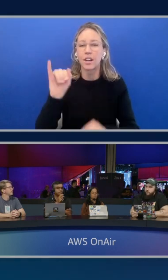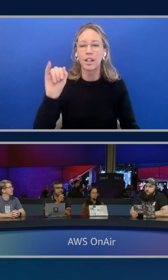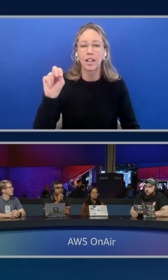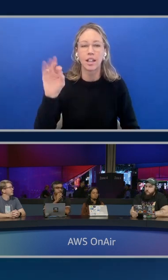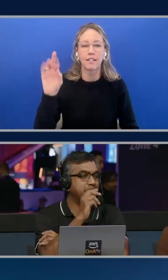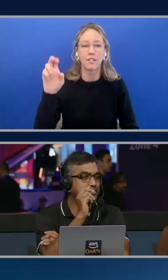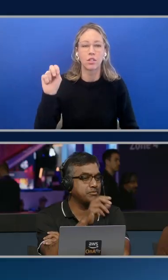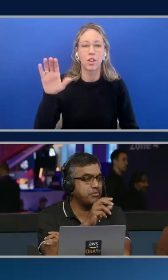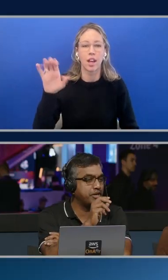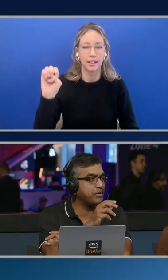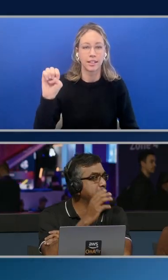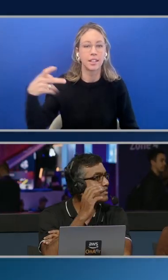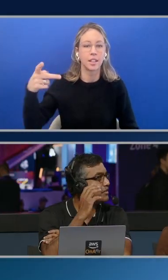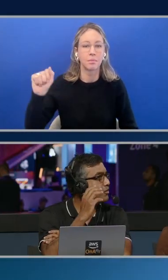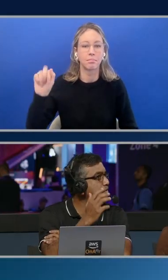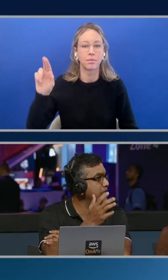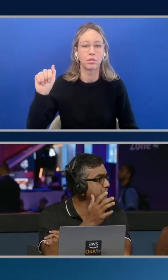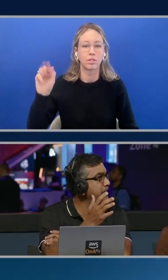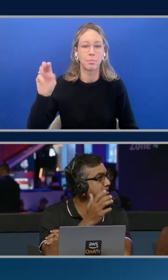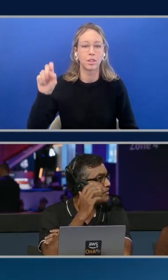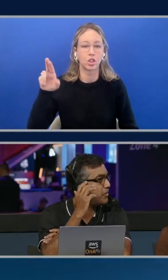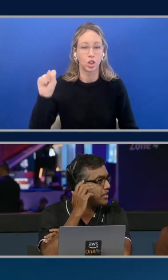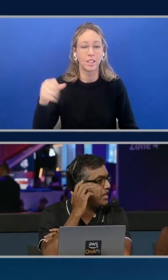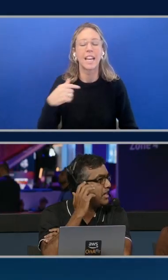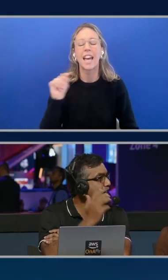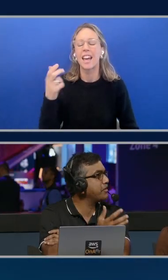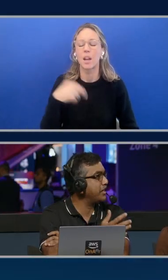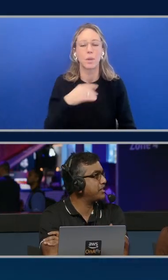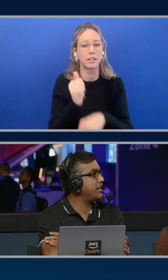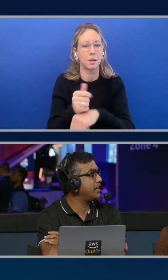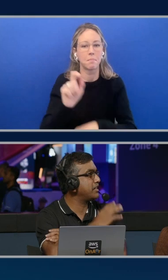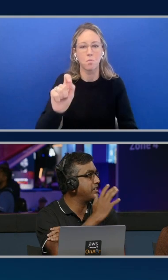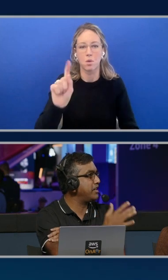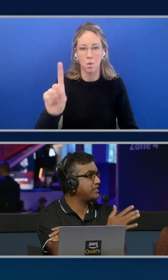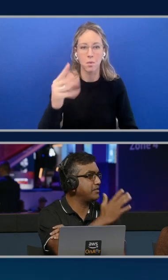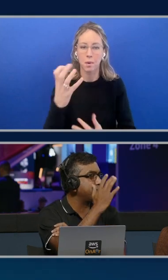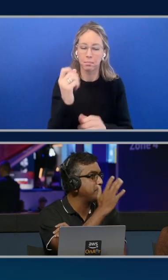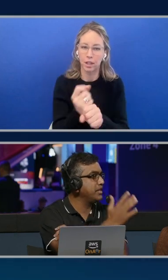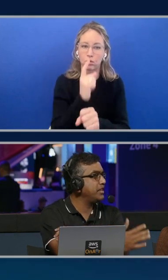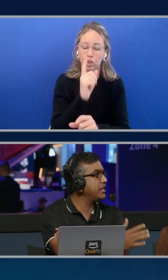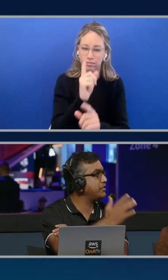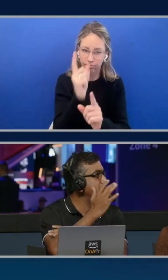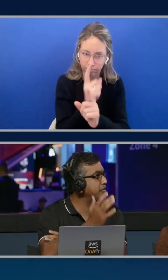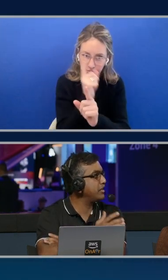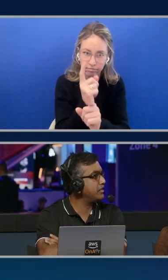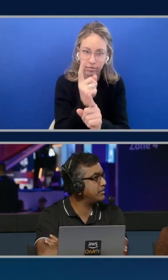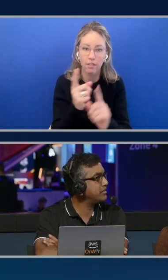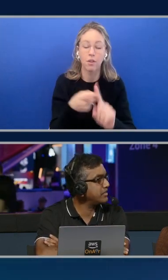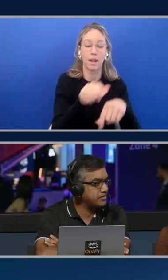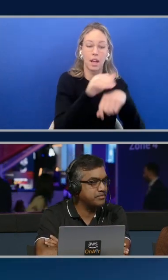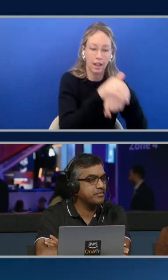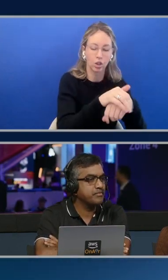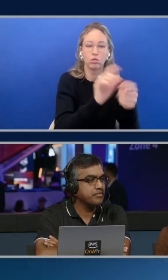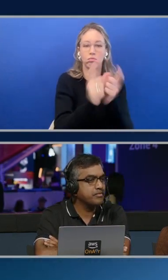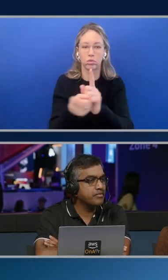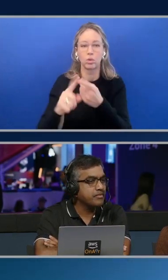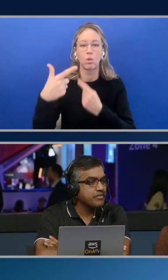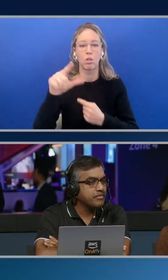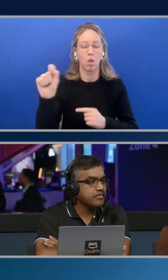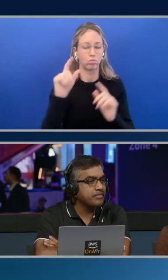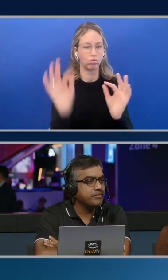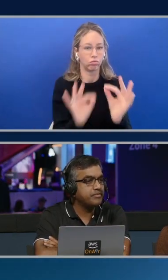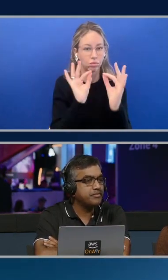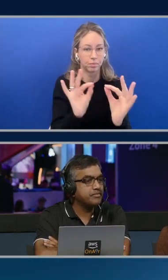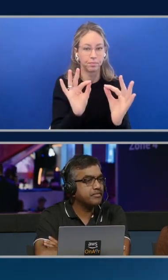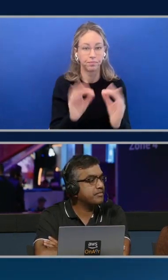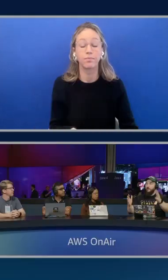finally set to 0.1 because we don't want that variance. We want the accurate translation from English text to glass. Excellent. So this